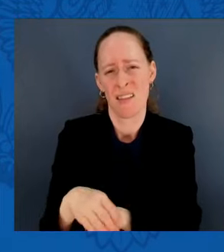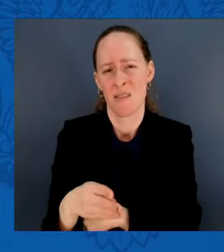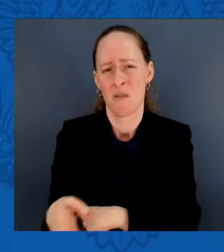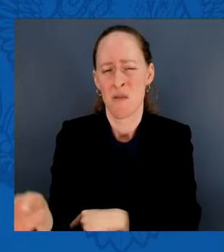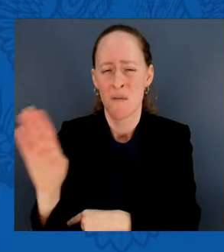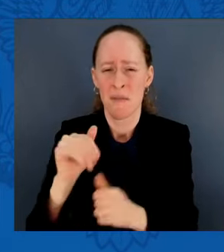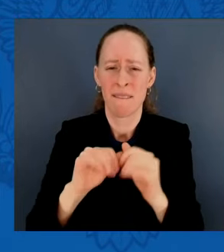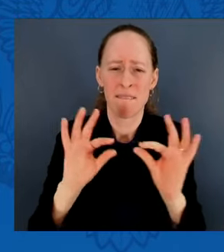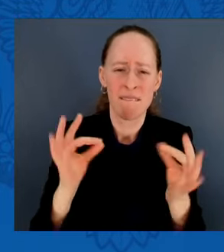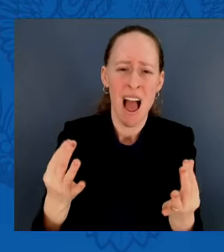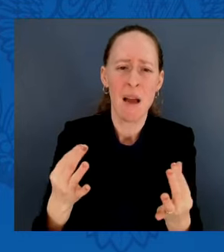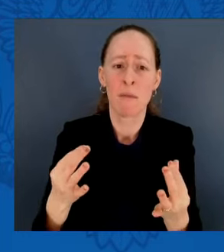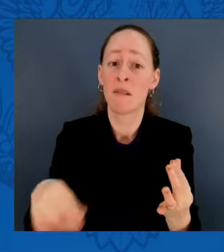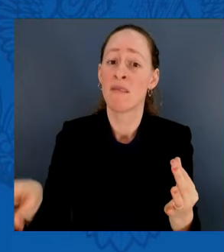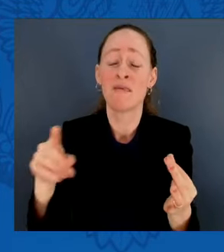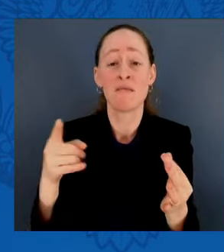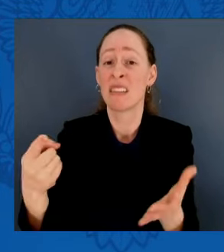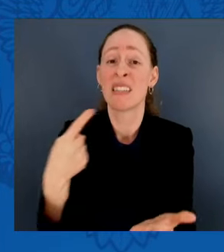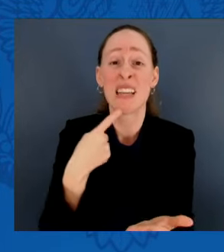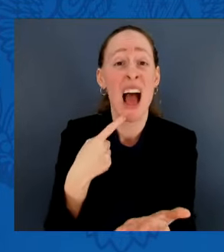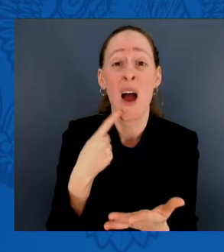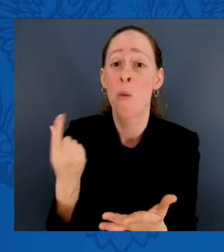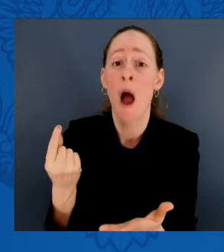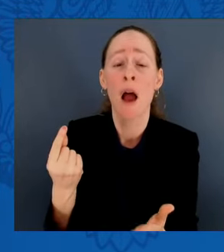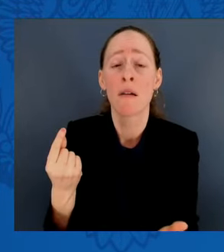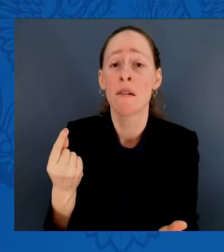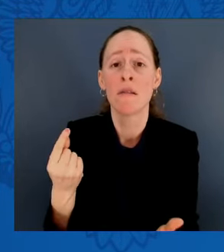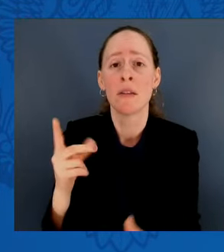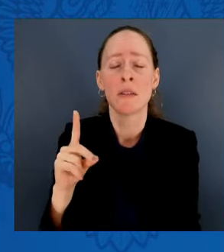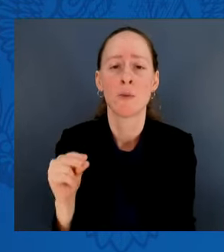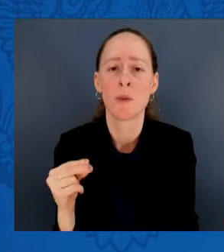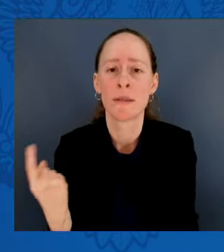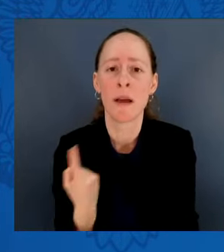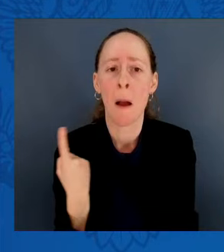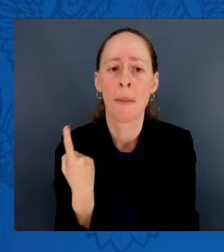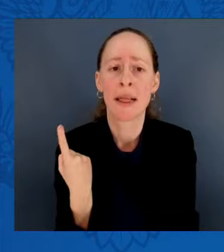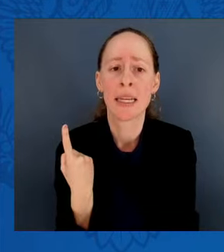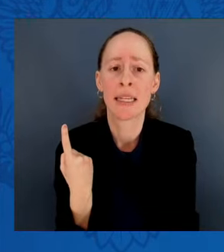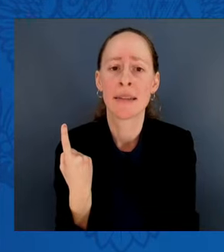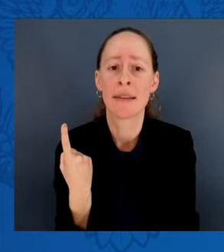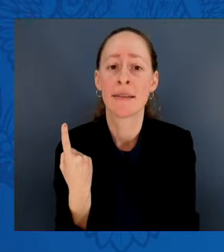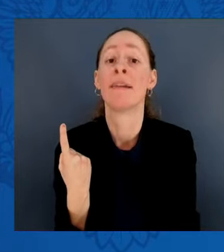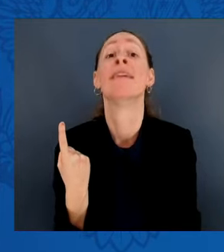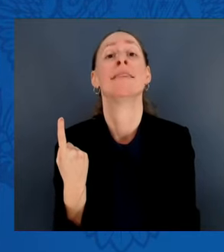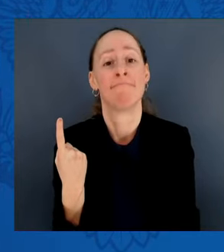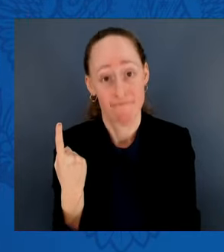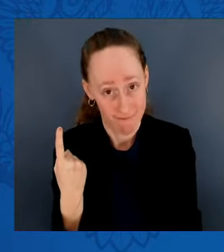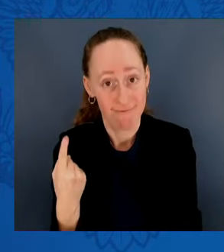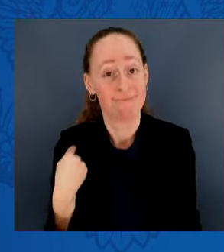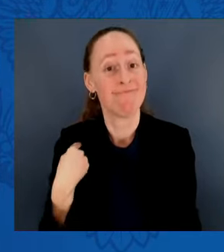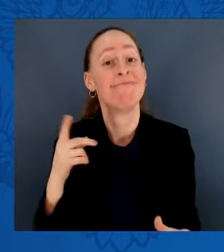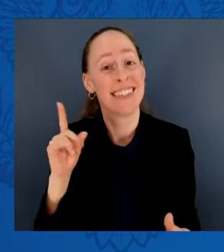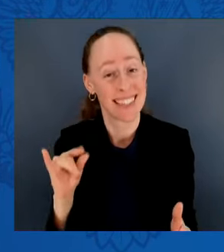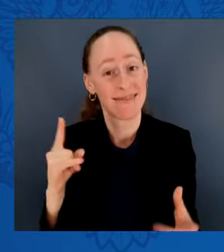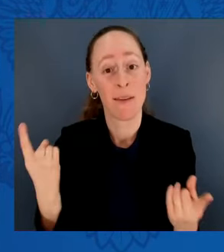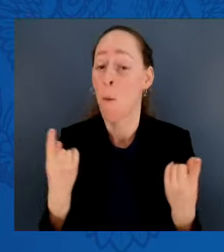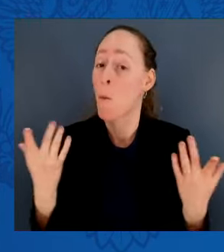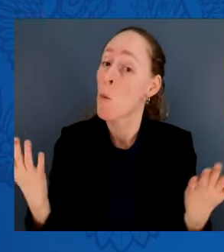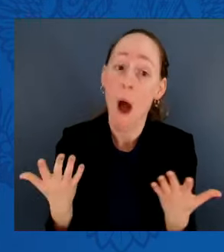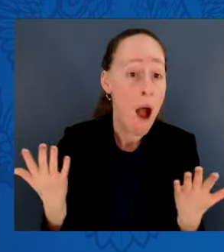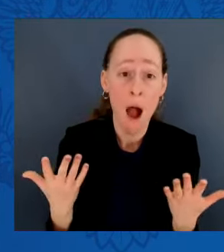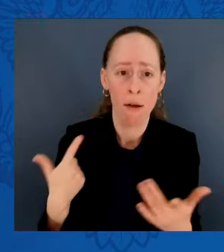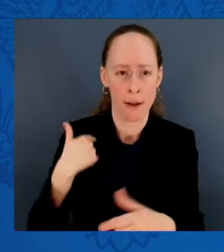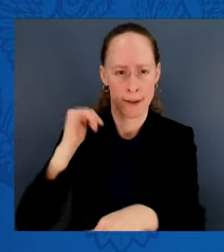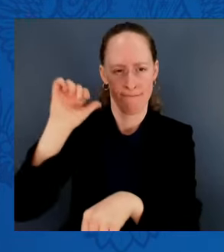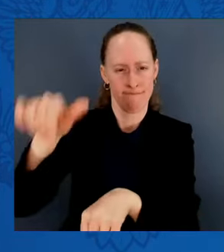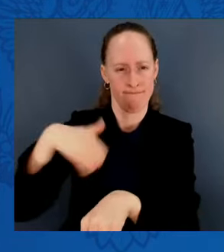something. Well, I did do something by establishing the first ever Office of Gun Violence Prevention in the White House. That the Vice President is leading